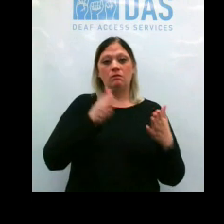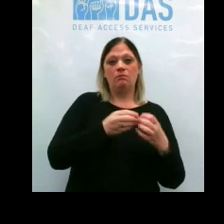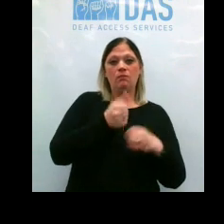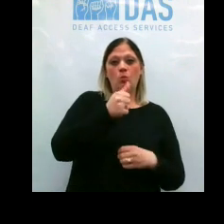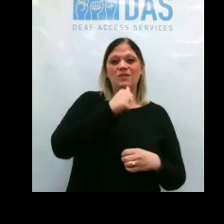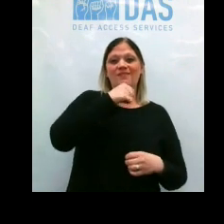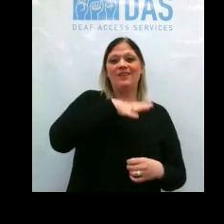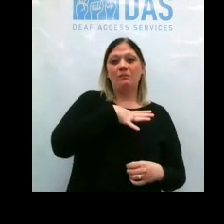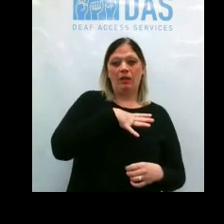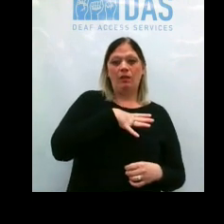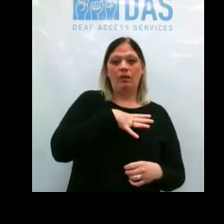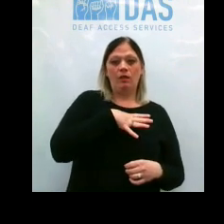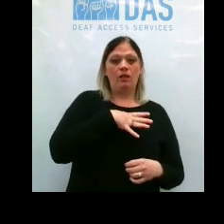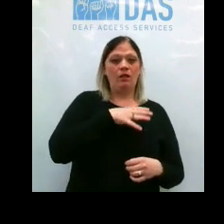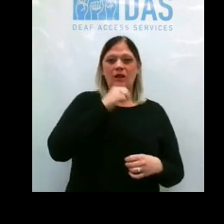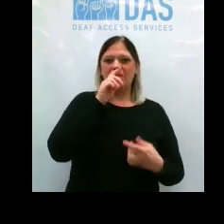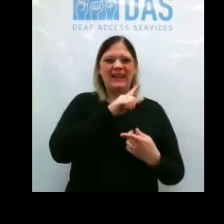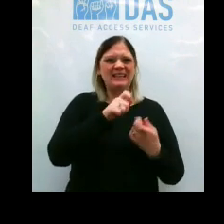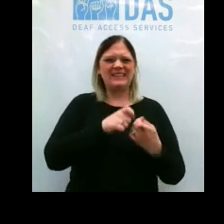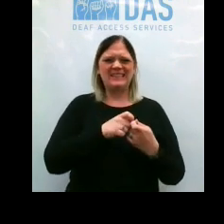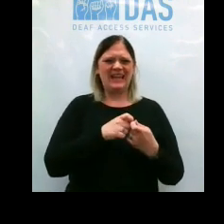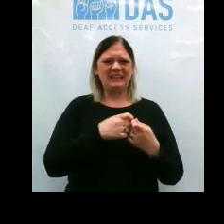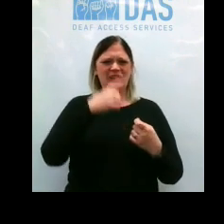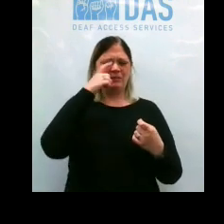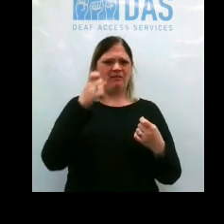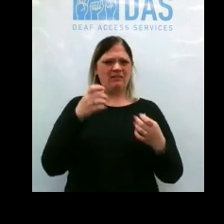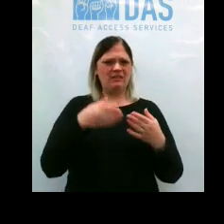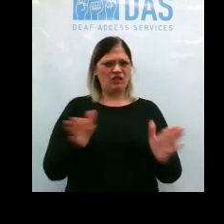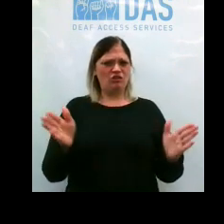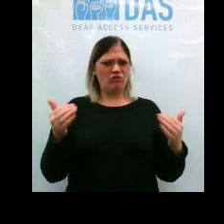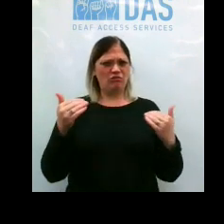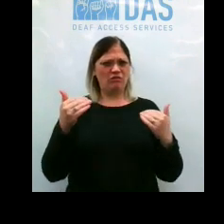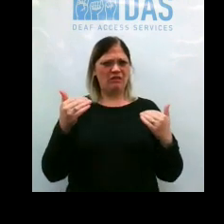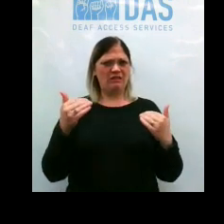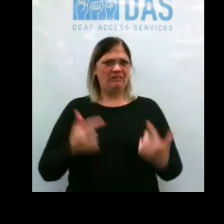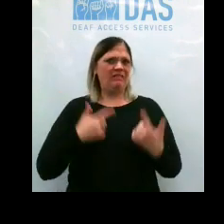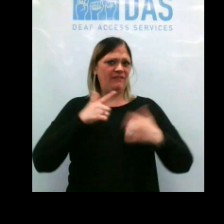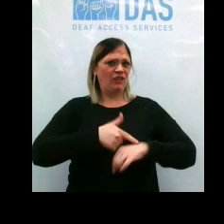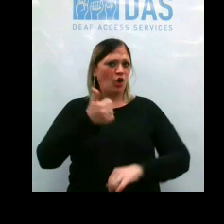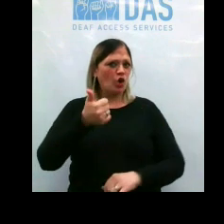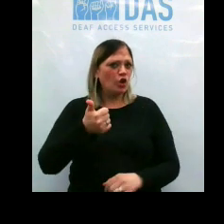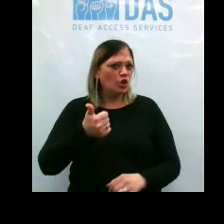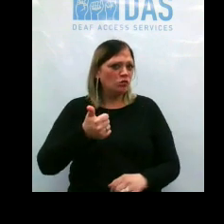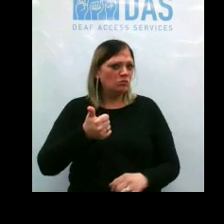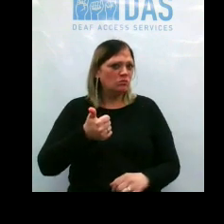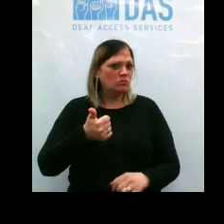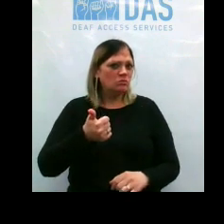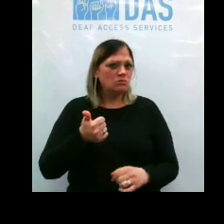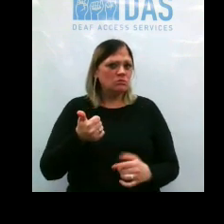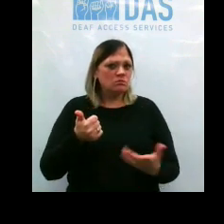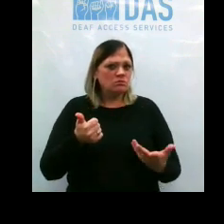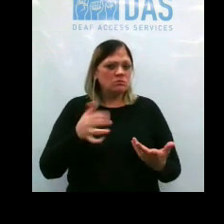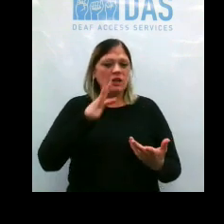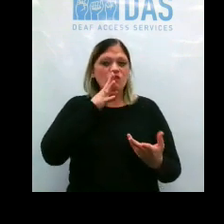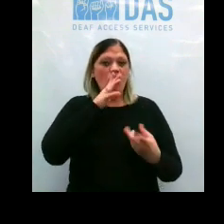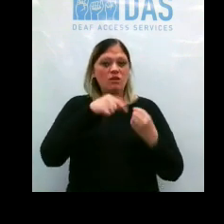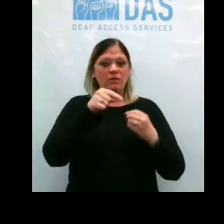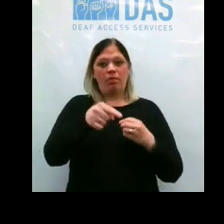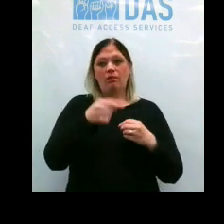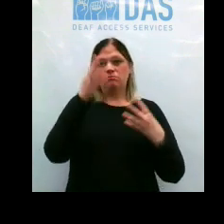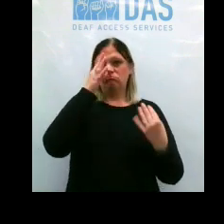females. I'm not exactly certain if that's because they generally they live longer. We talked about this data in the